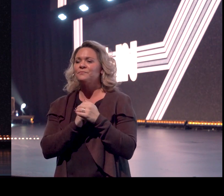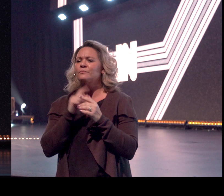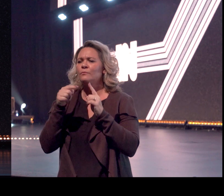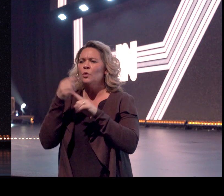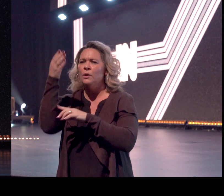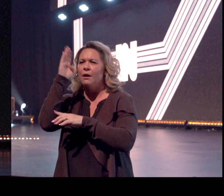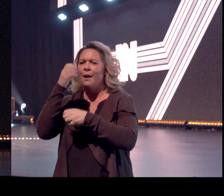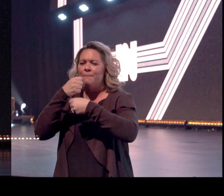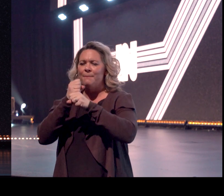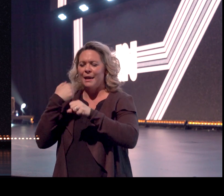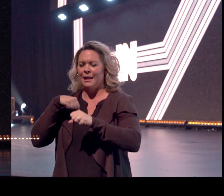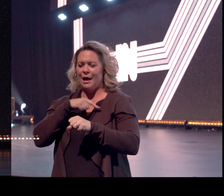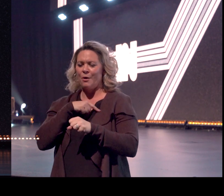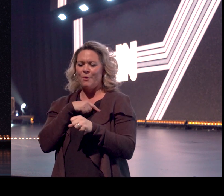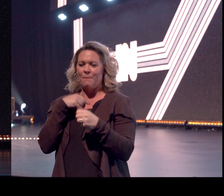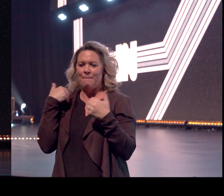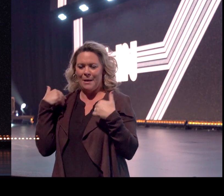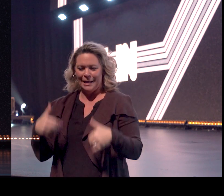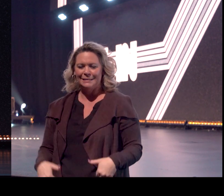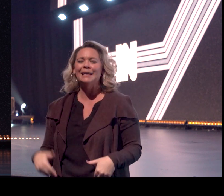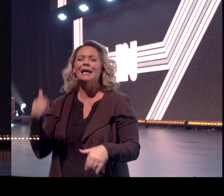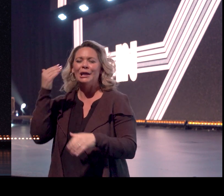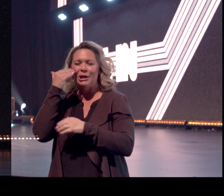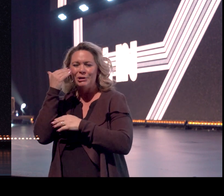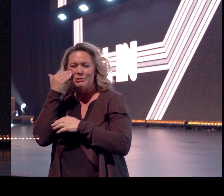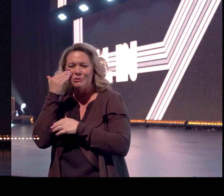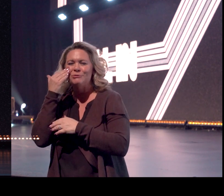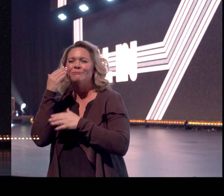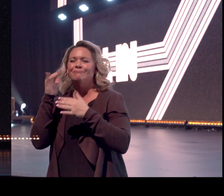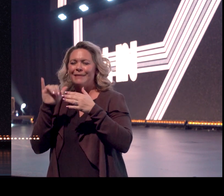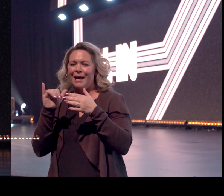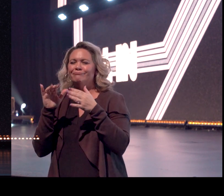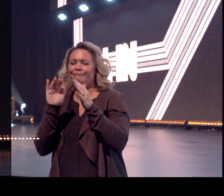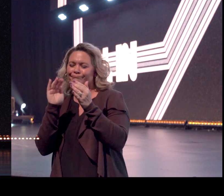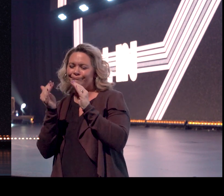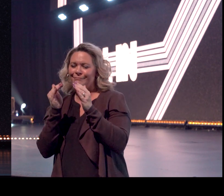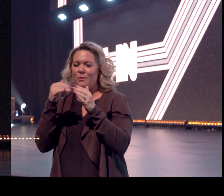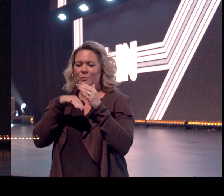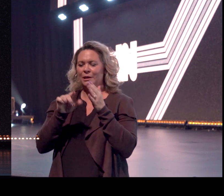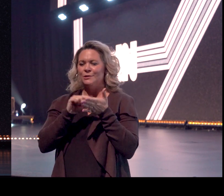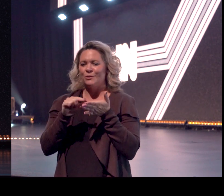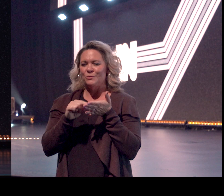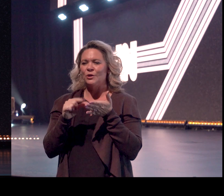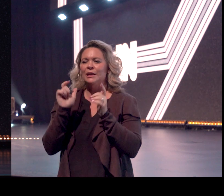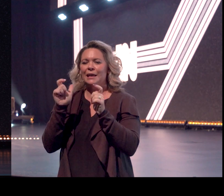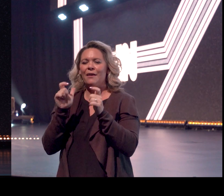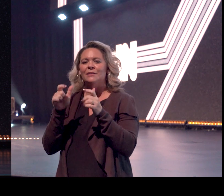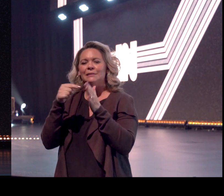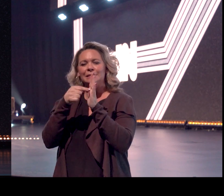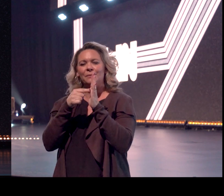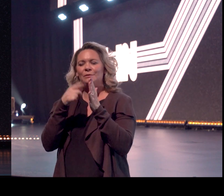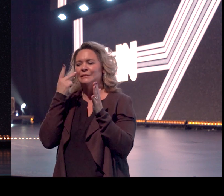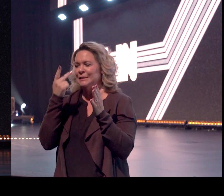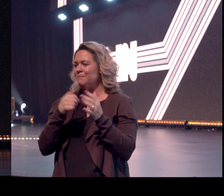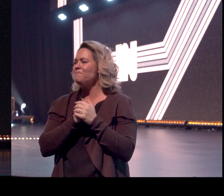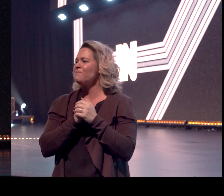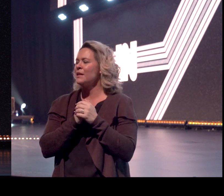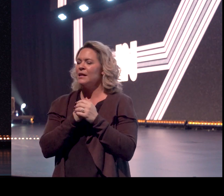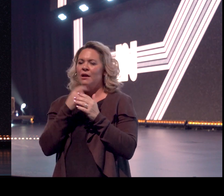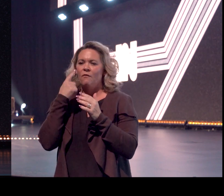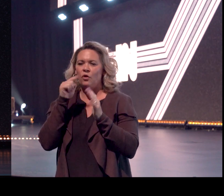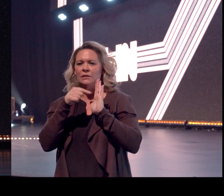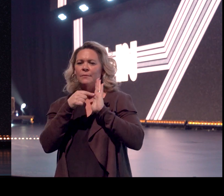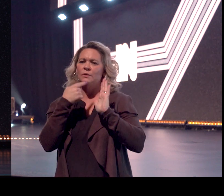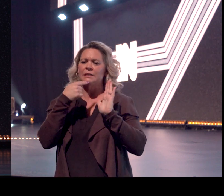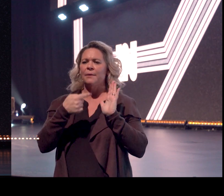essential. And I think when God made our bodies, because he knew this analogy was going to be in scripture, when God made our bodies, he gave us a bunch of examples just to